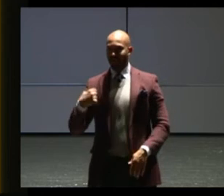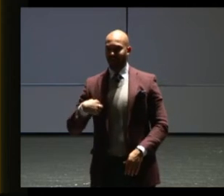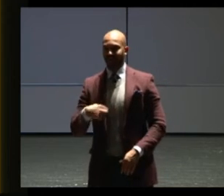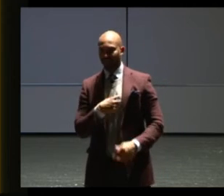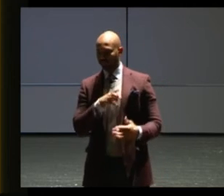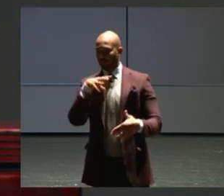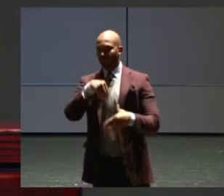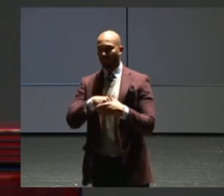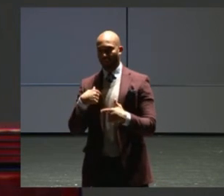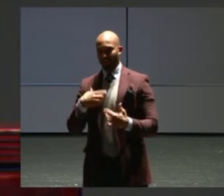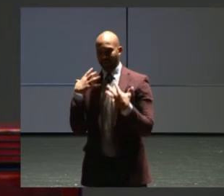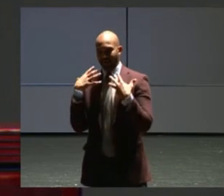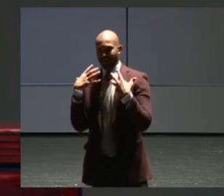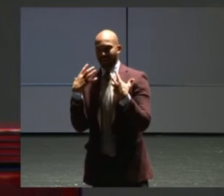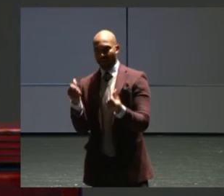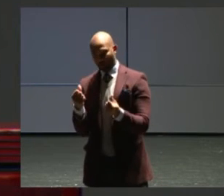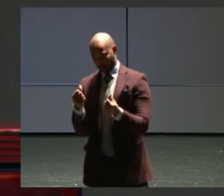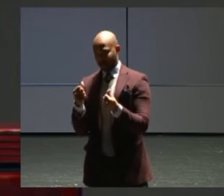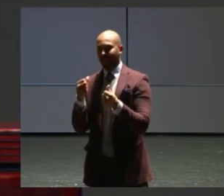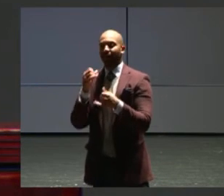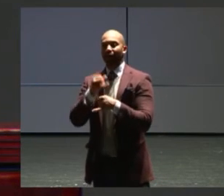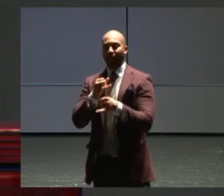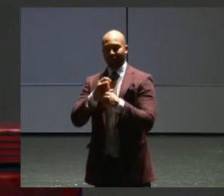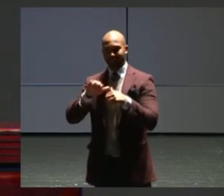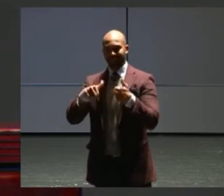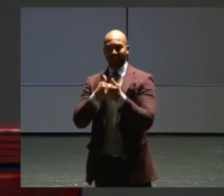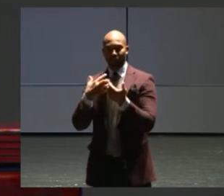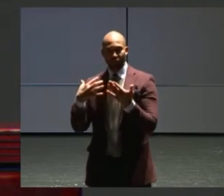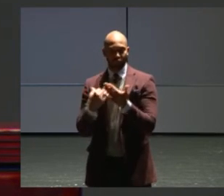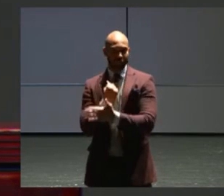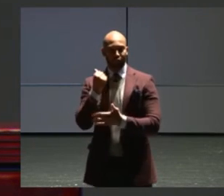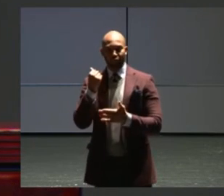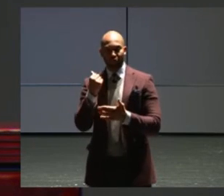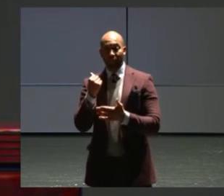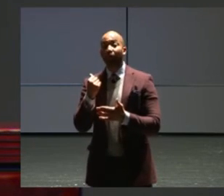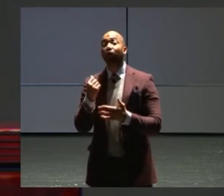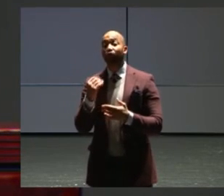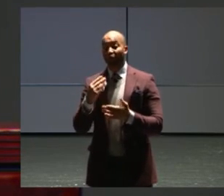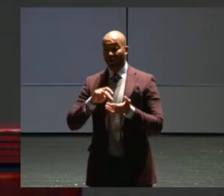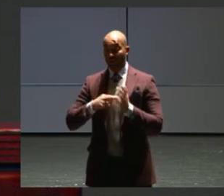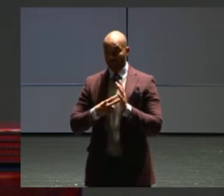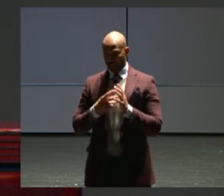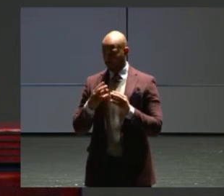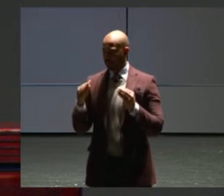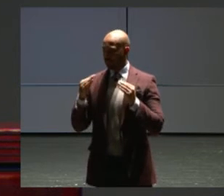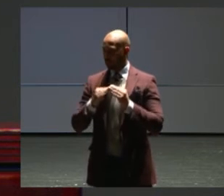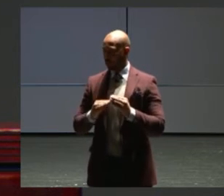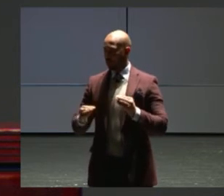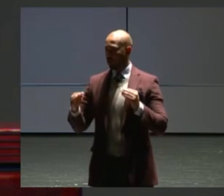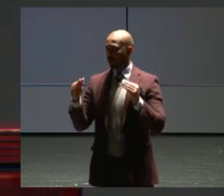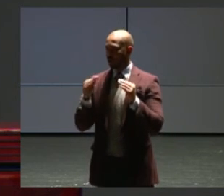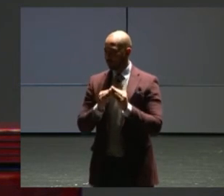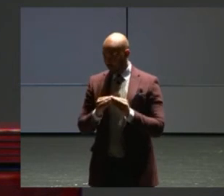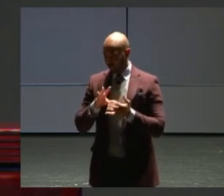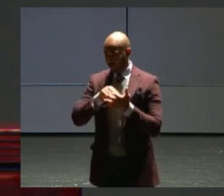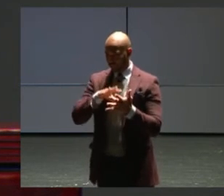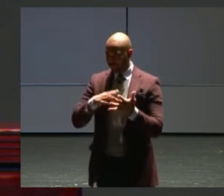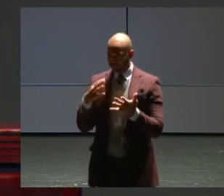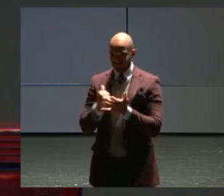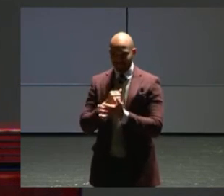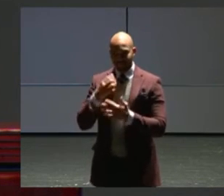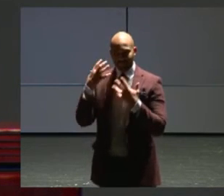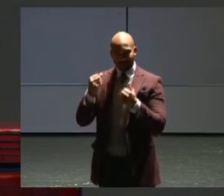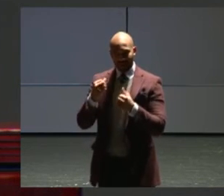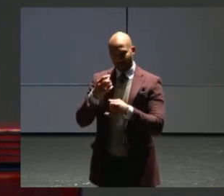healthy campus challenge winner. So this is something that stresses getting more of our students on healthcare insurance, because we